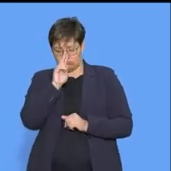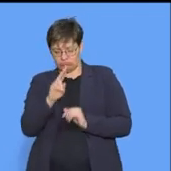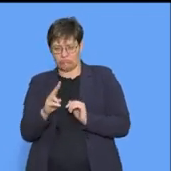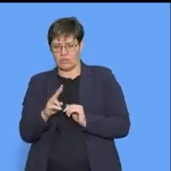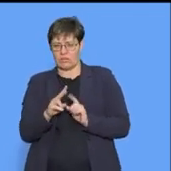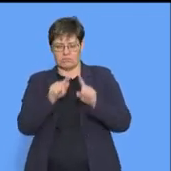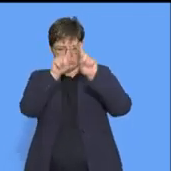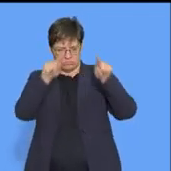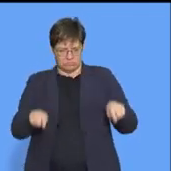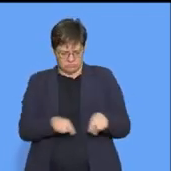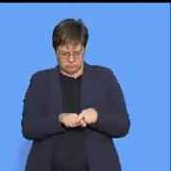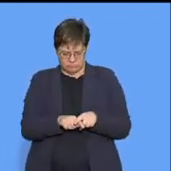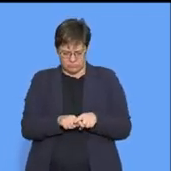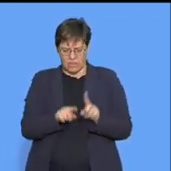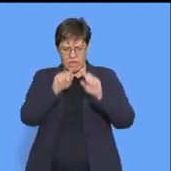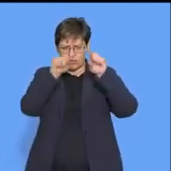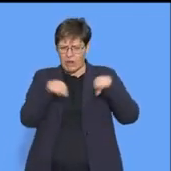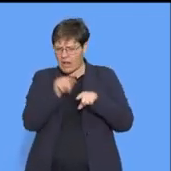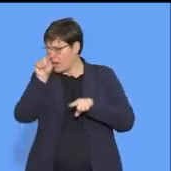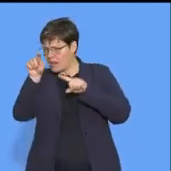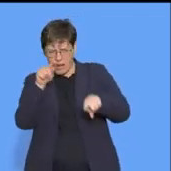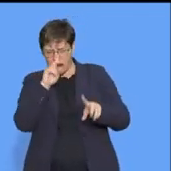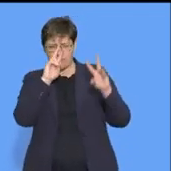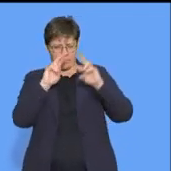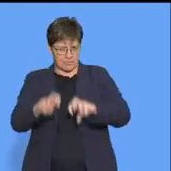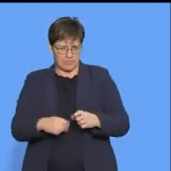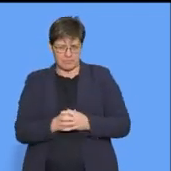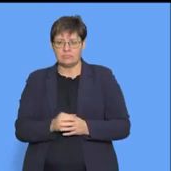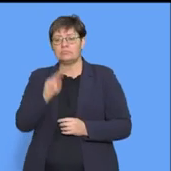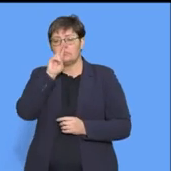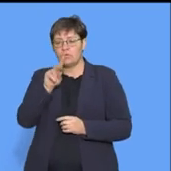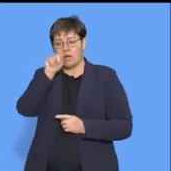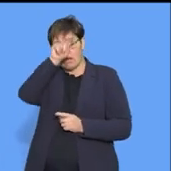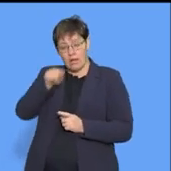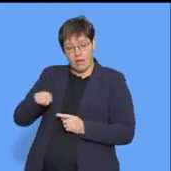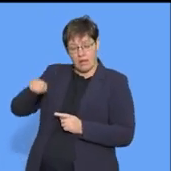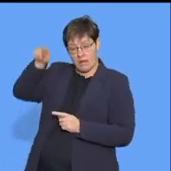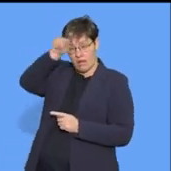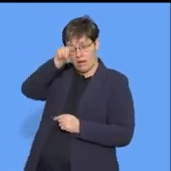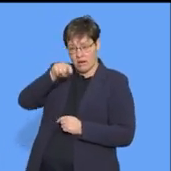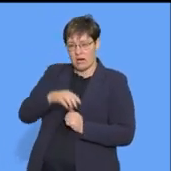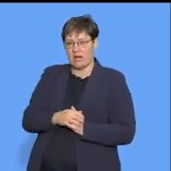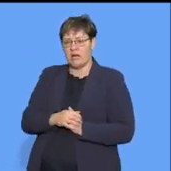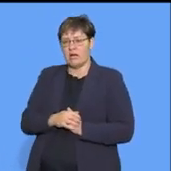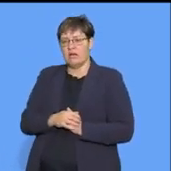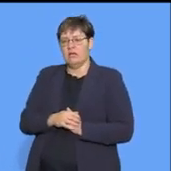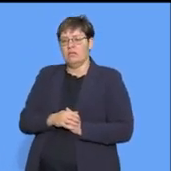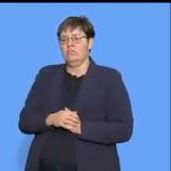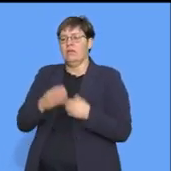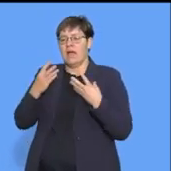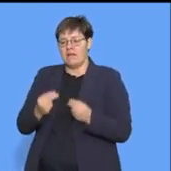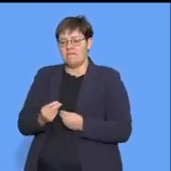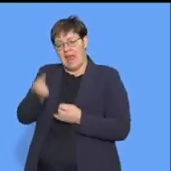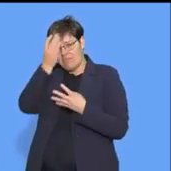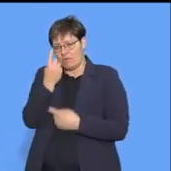we're going to examine our triangles, and we see what information we have. If you look at this triangle here, as it